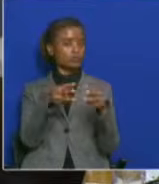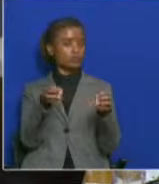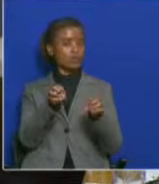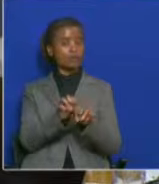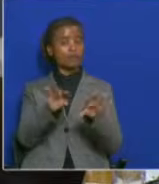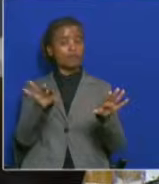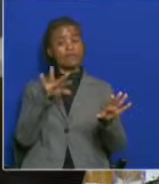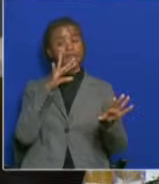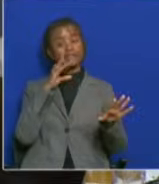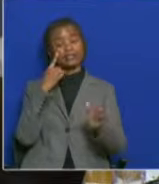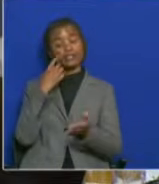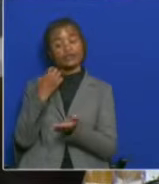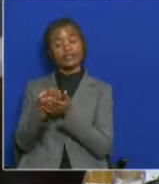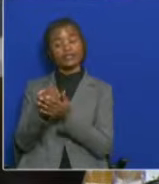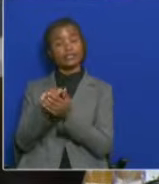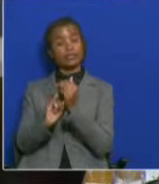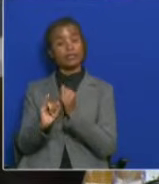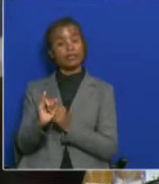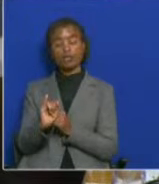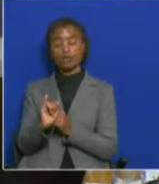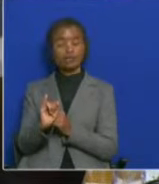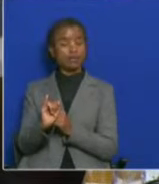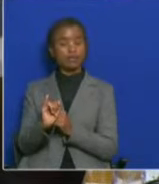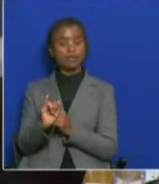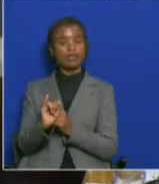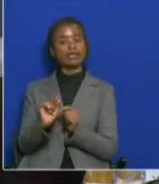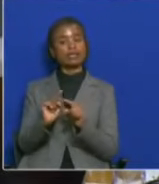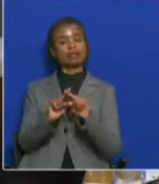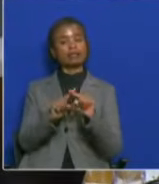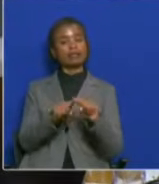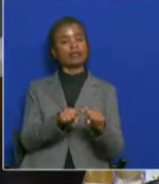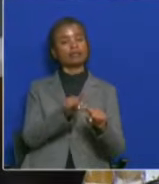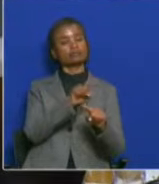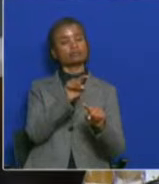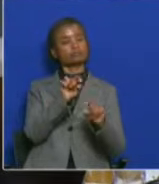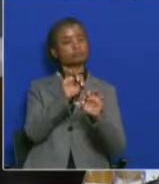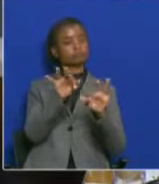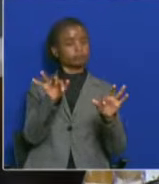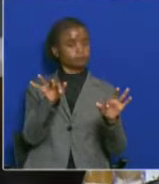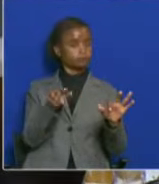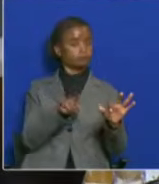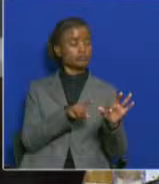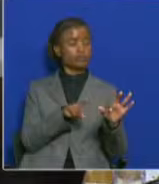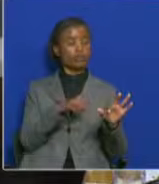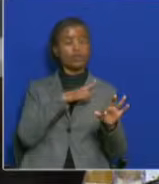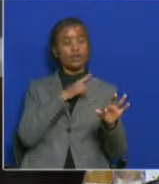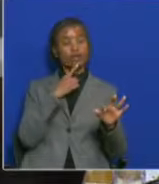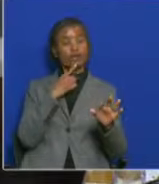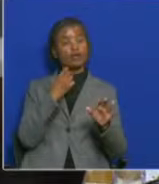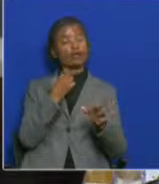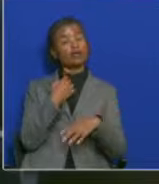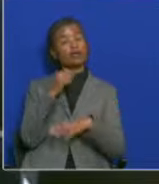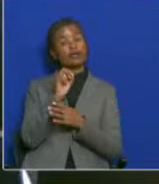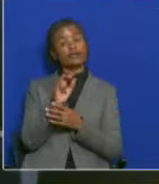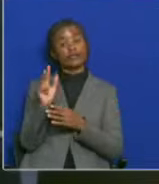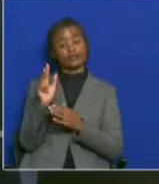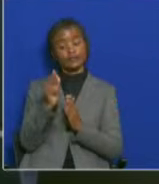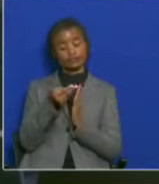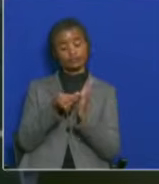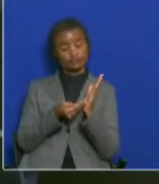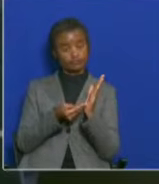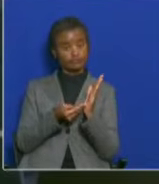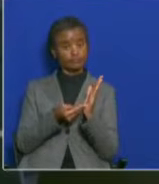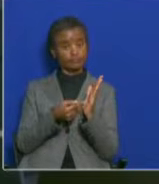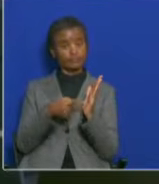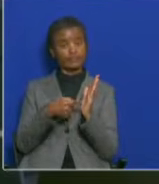based, as far as he can tell, on the affidavit itself, and that the affidavit that the Commission